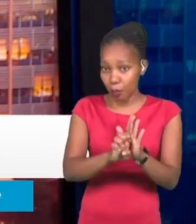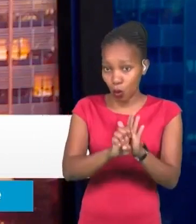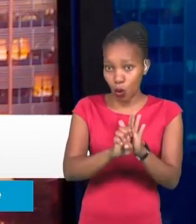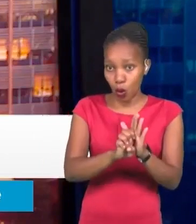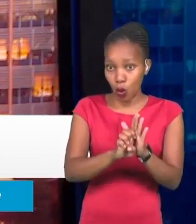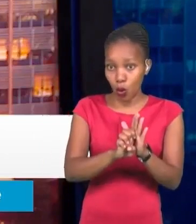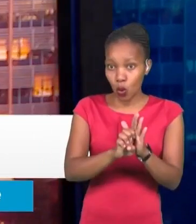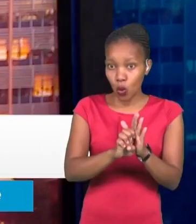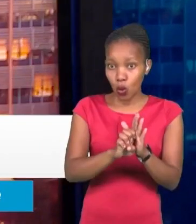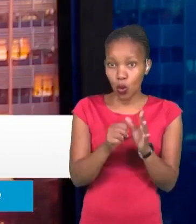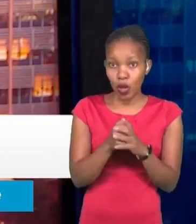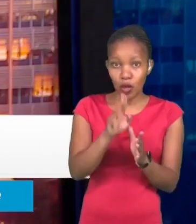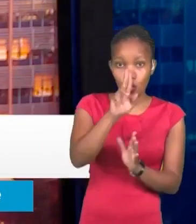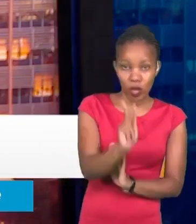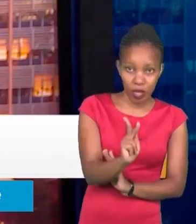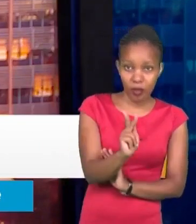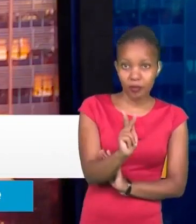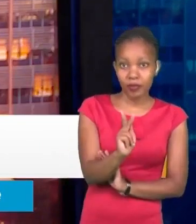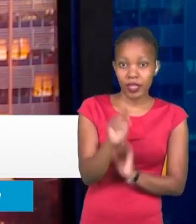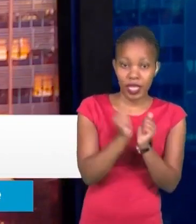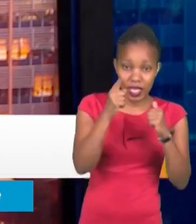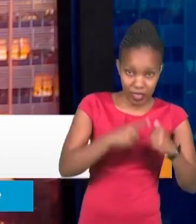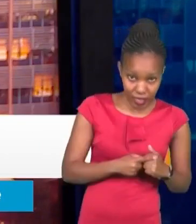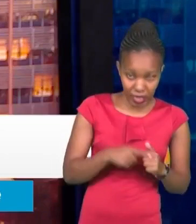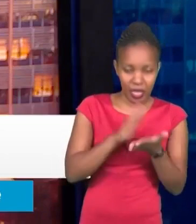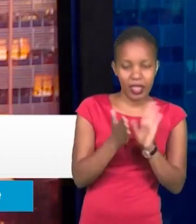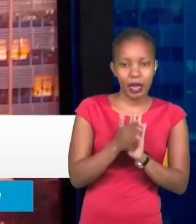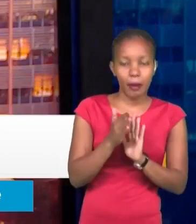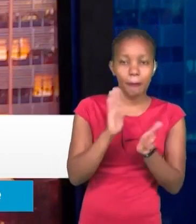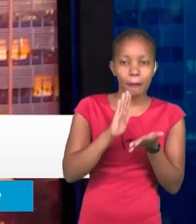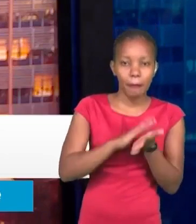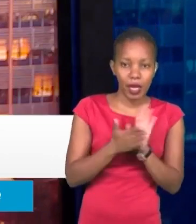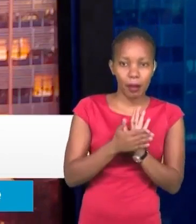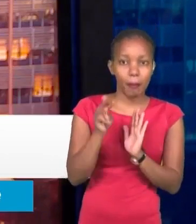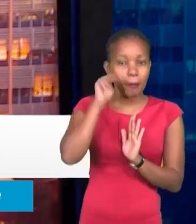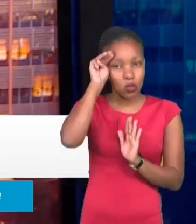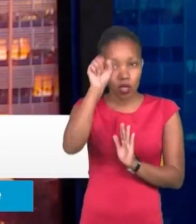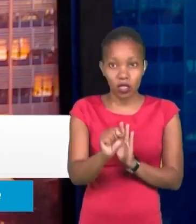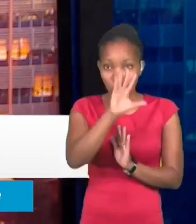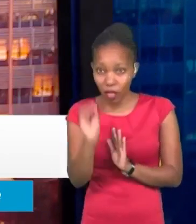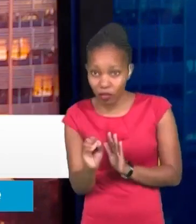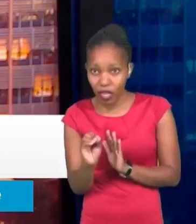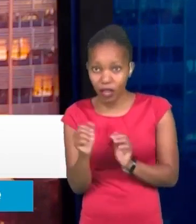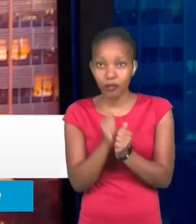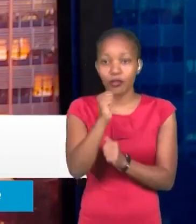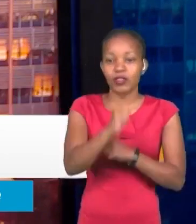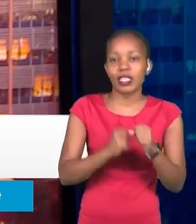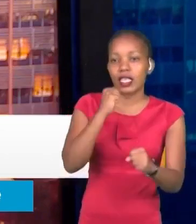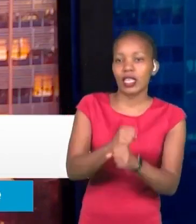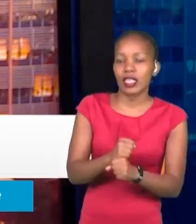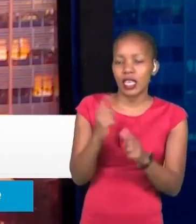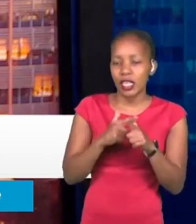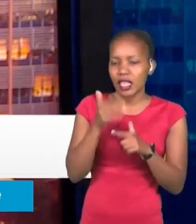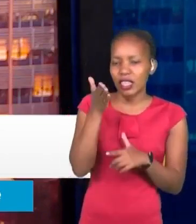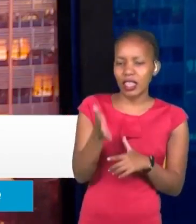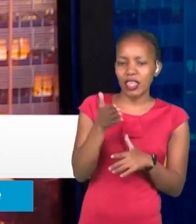the example of UK, the minimum age is 16, and South Africa, where it is 15. So it is out of there that it was